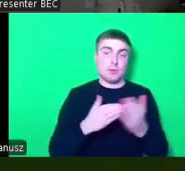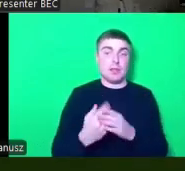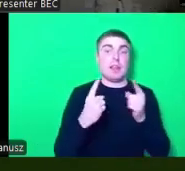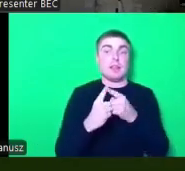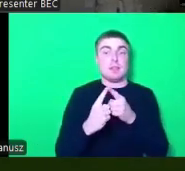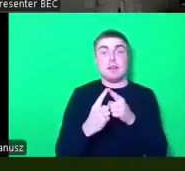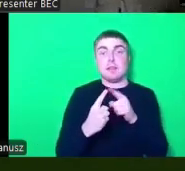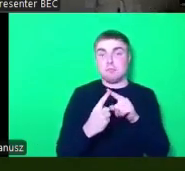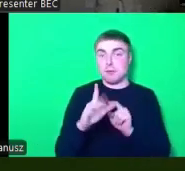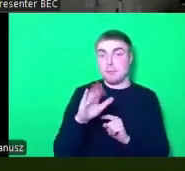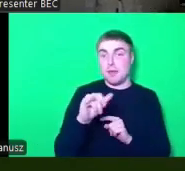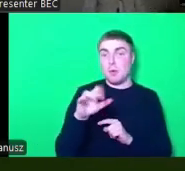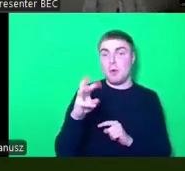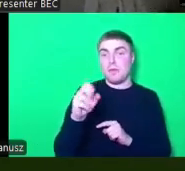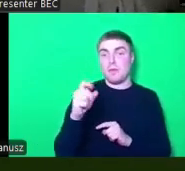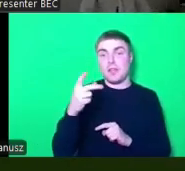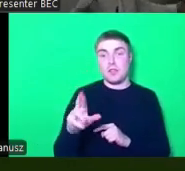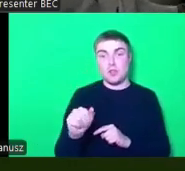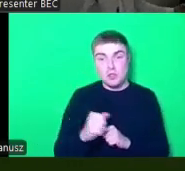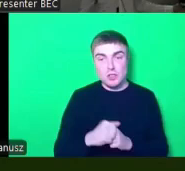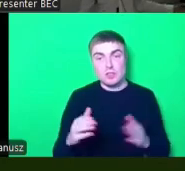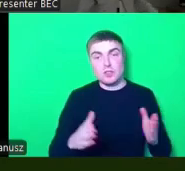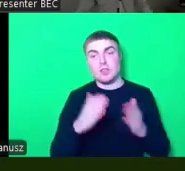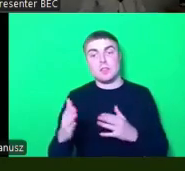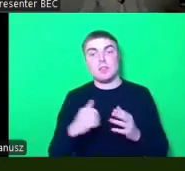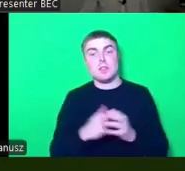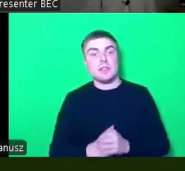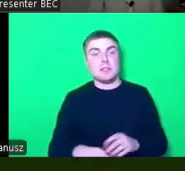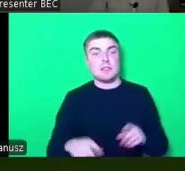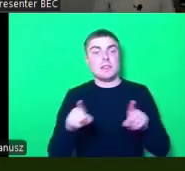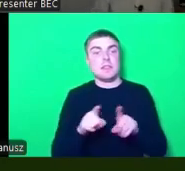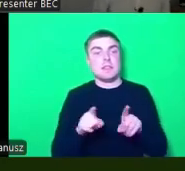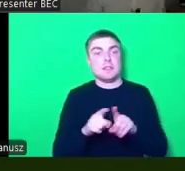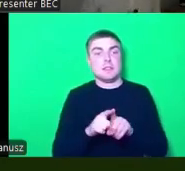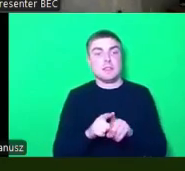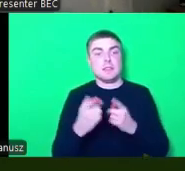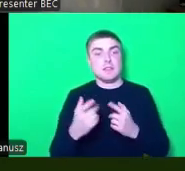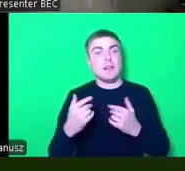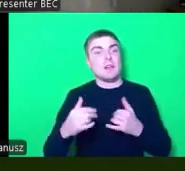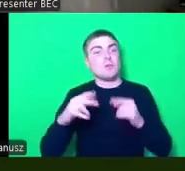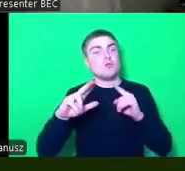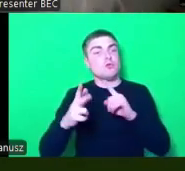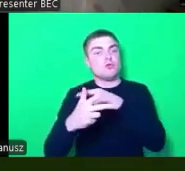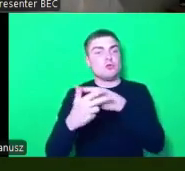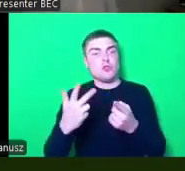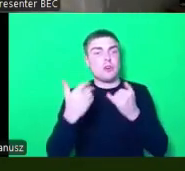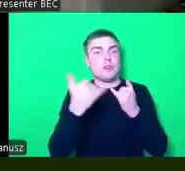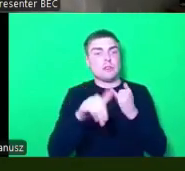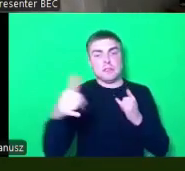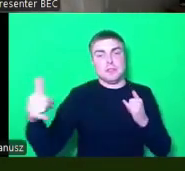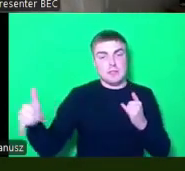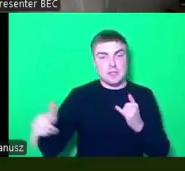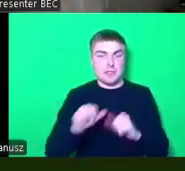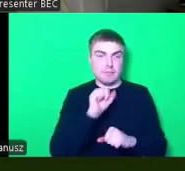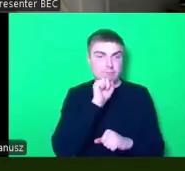also had this plots along a gradient of tree diversity in mature forest. And in all this forest, we